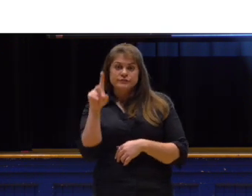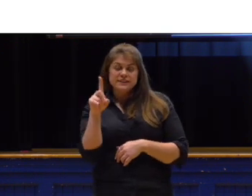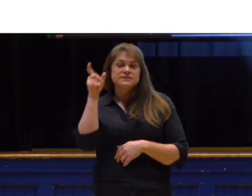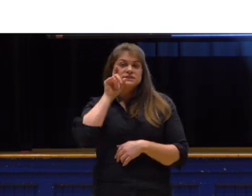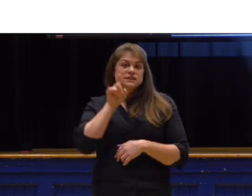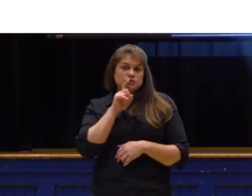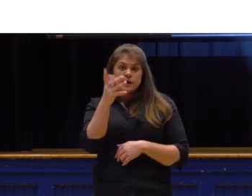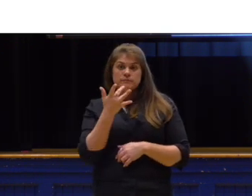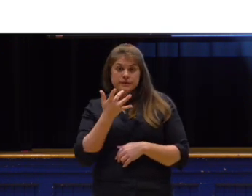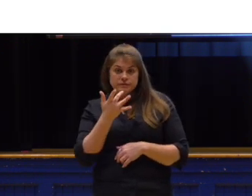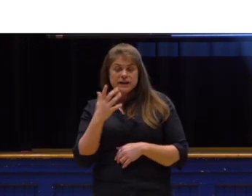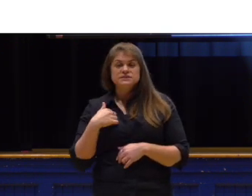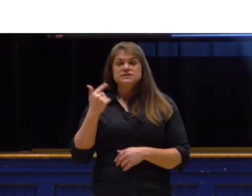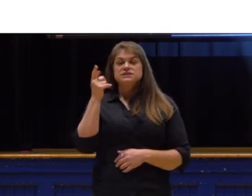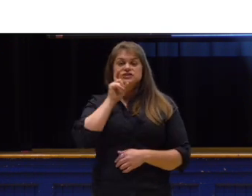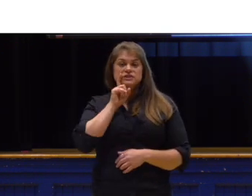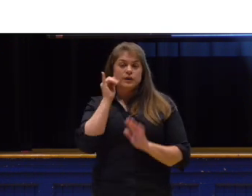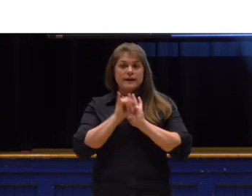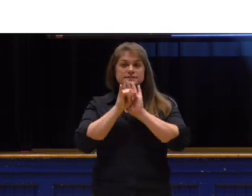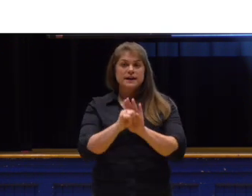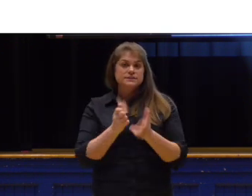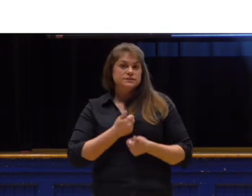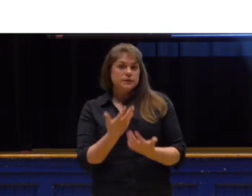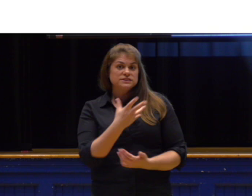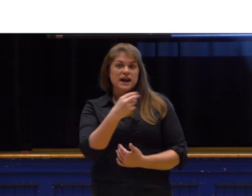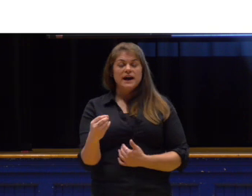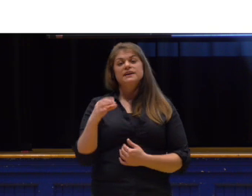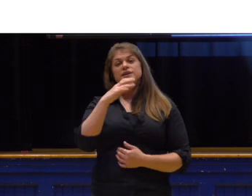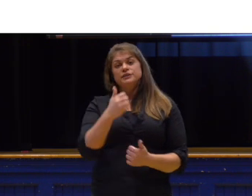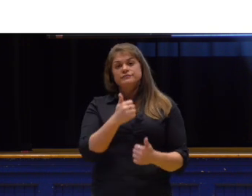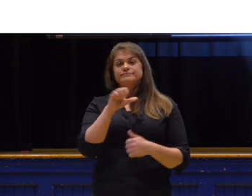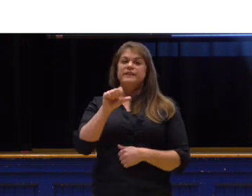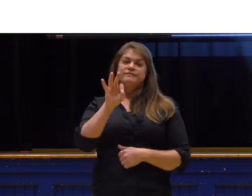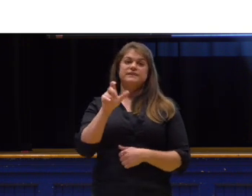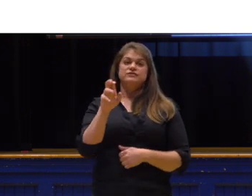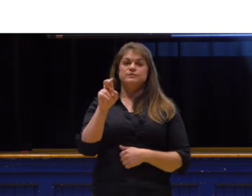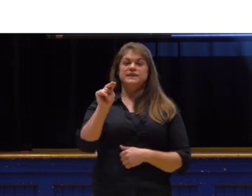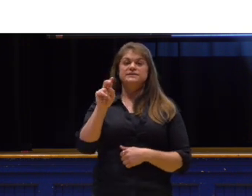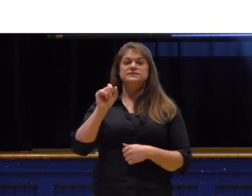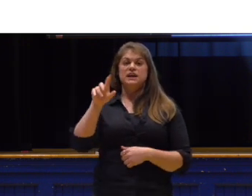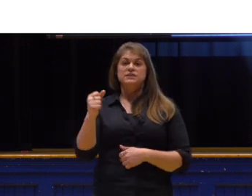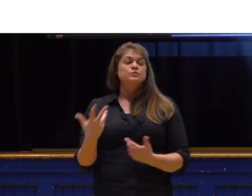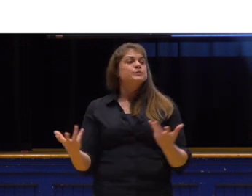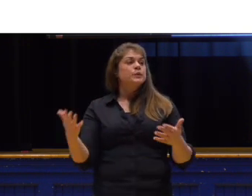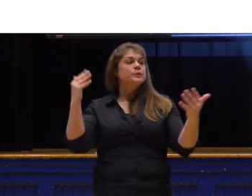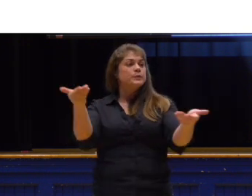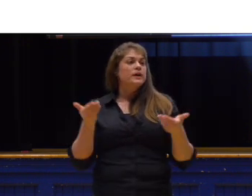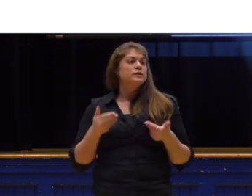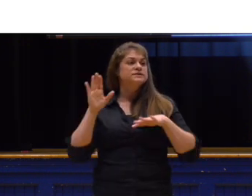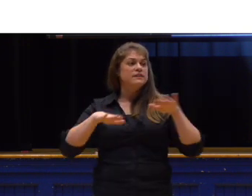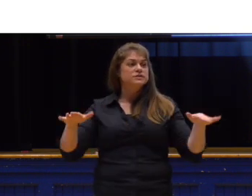sexual orientation, gender identity or expression, and veteran status. We welcome the diversity from across our entire service